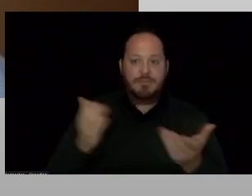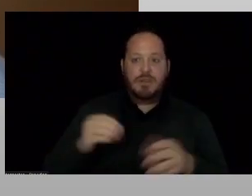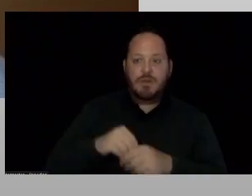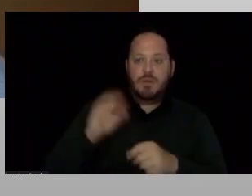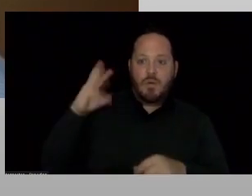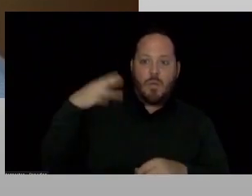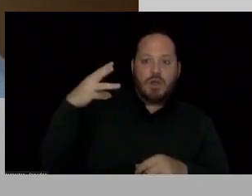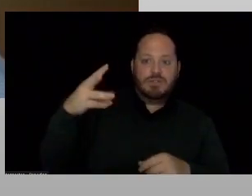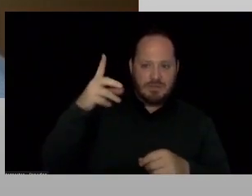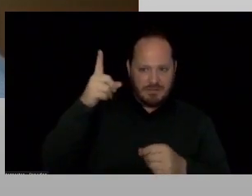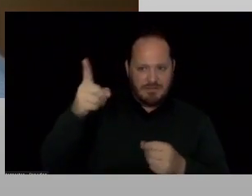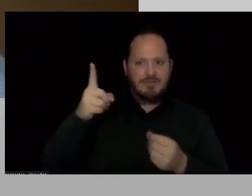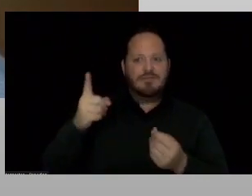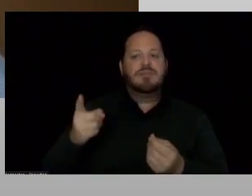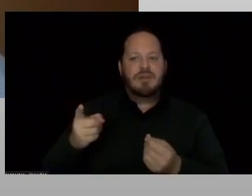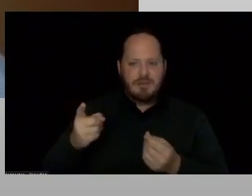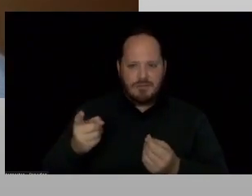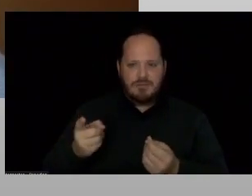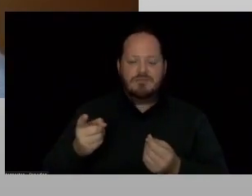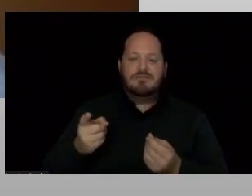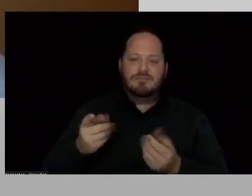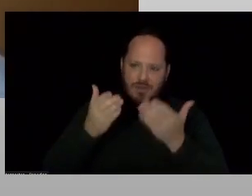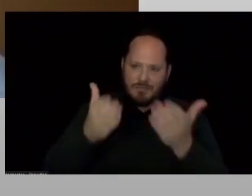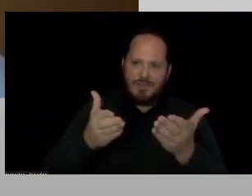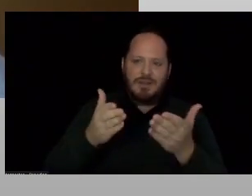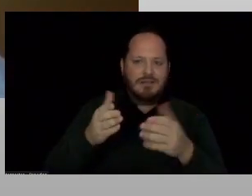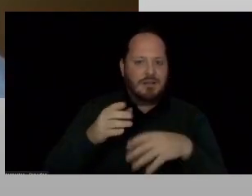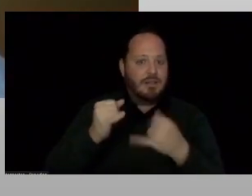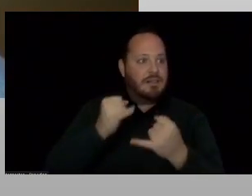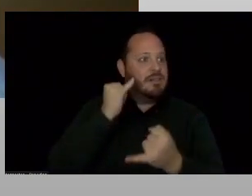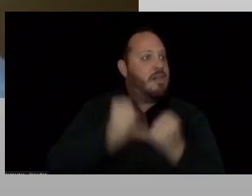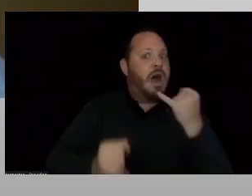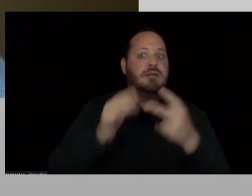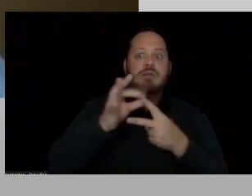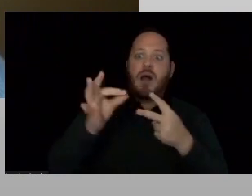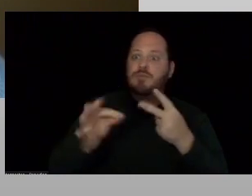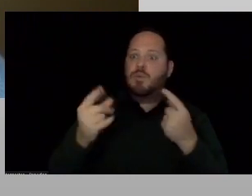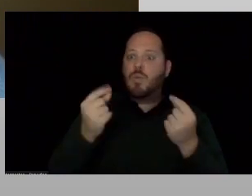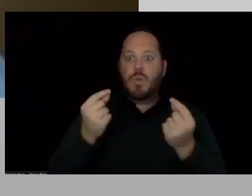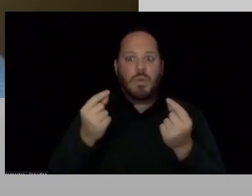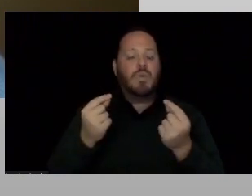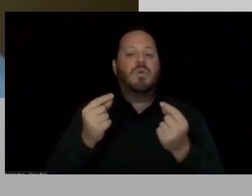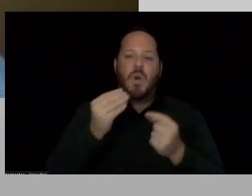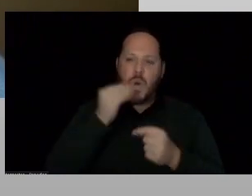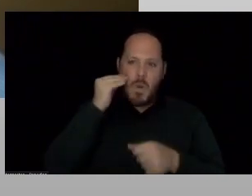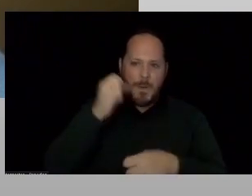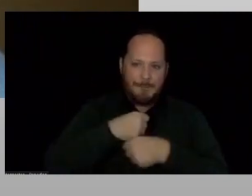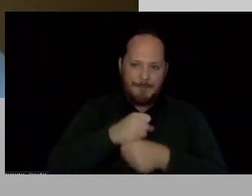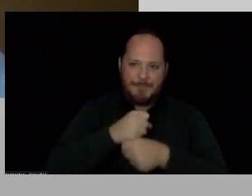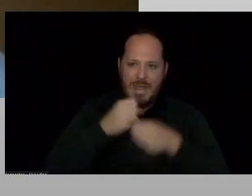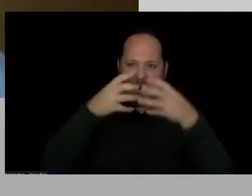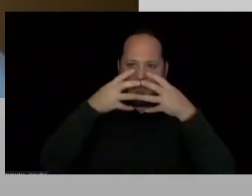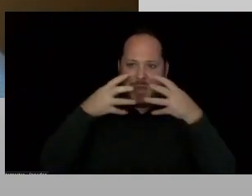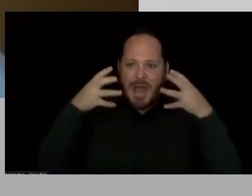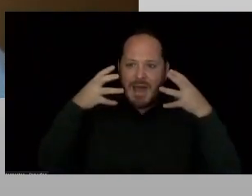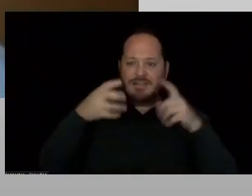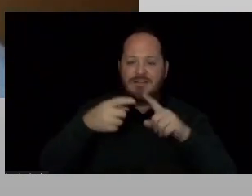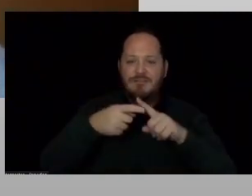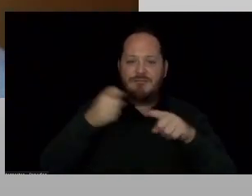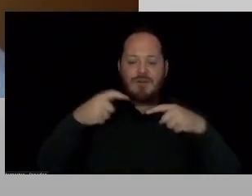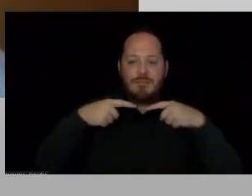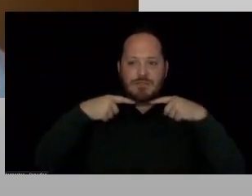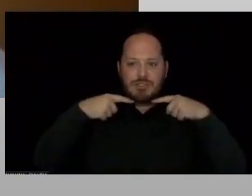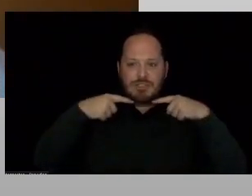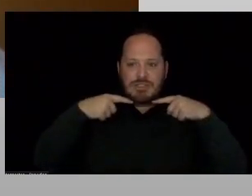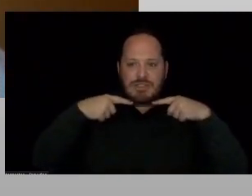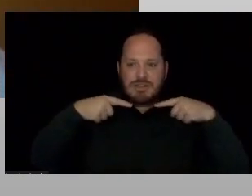can create a do-it-yourself mask along with a face shield covering the entire front from your chin all the way up over your eyes.